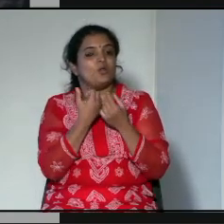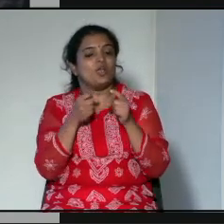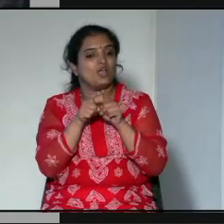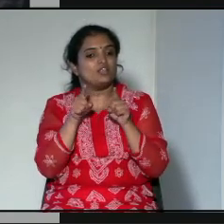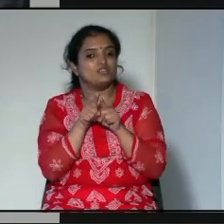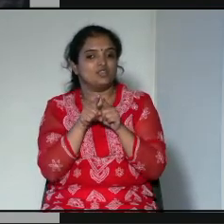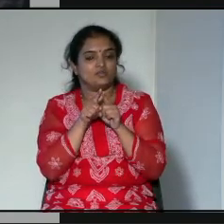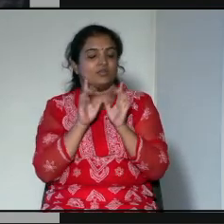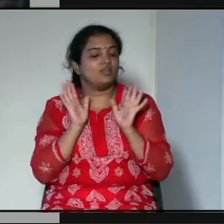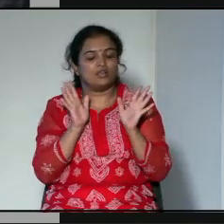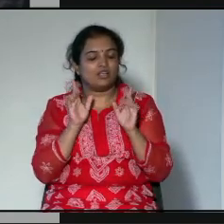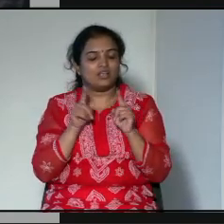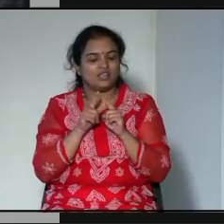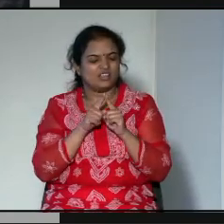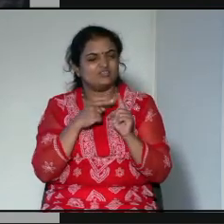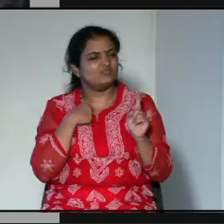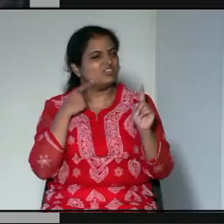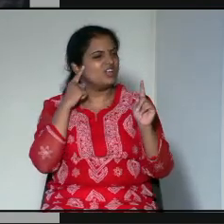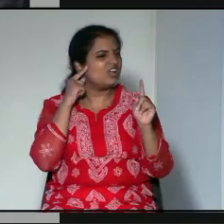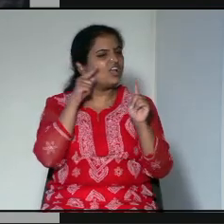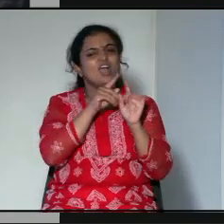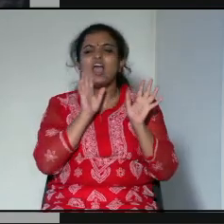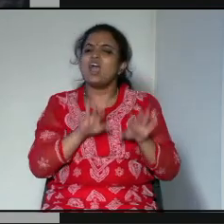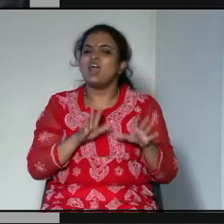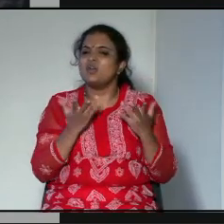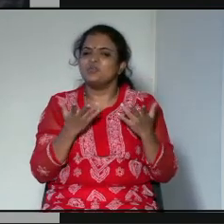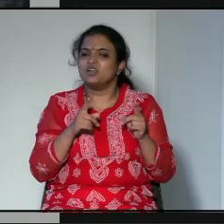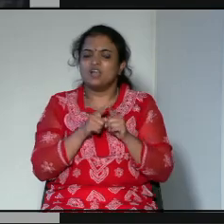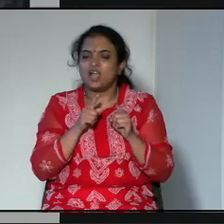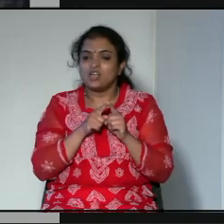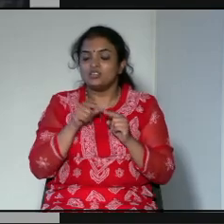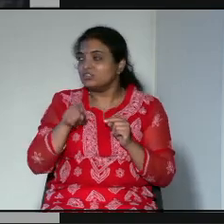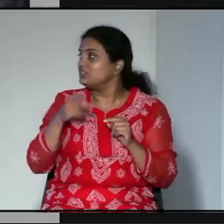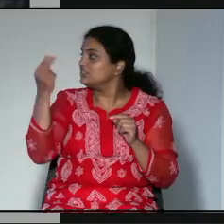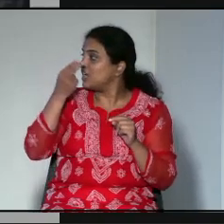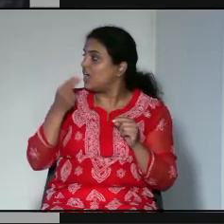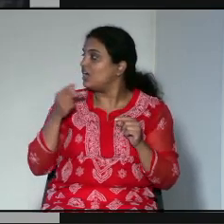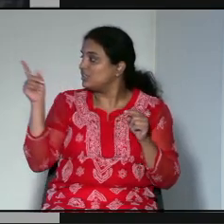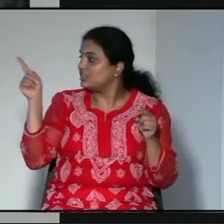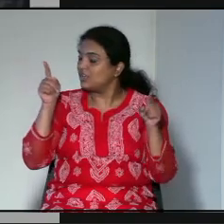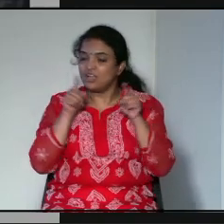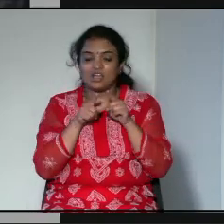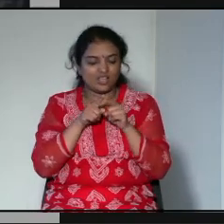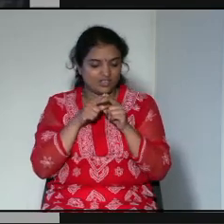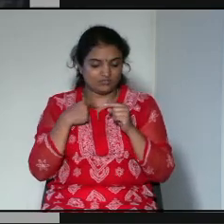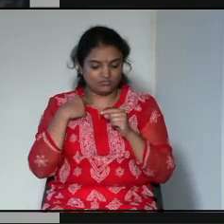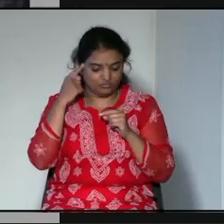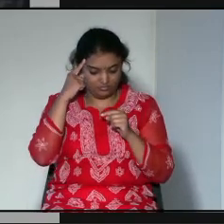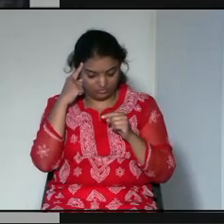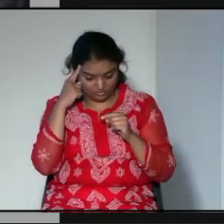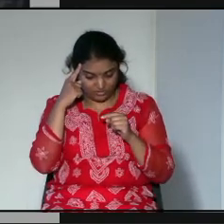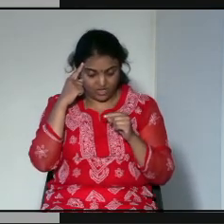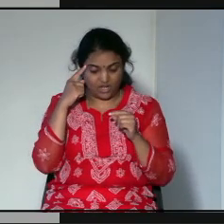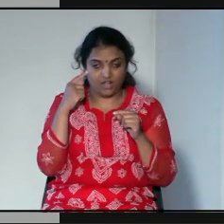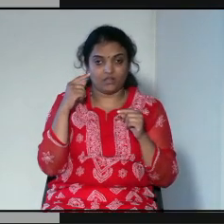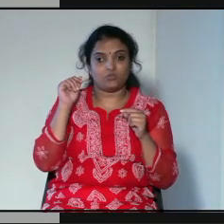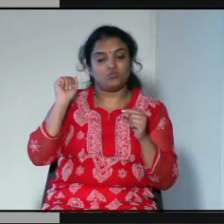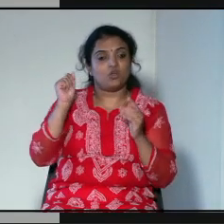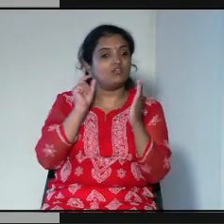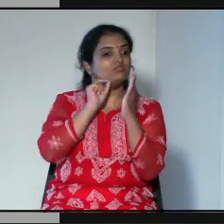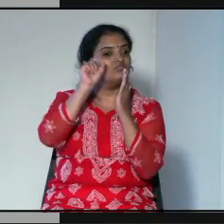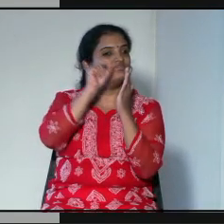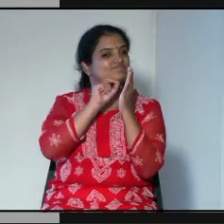with an irrepressible will. The artist here came armed not just with field notes diaries,